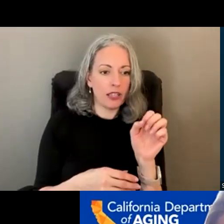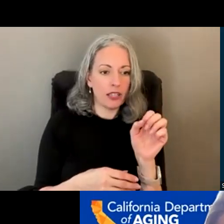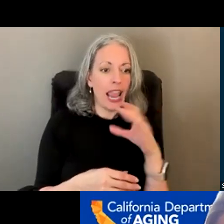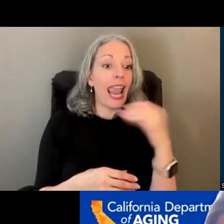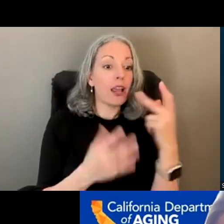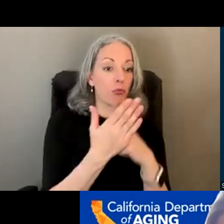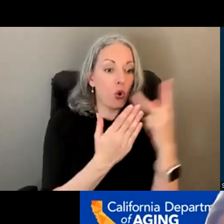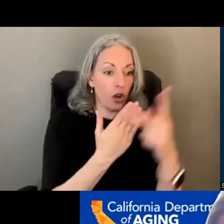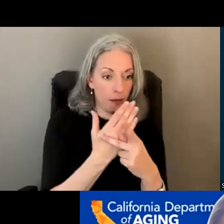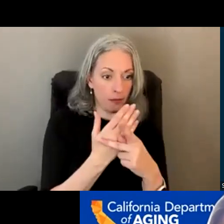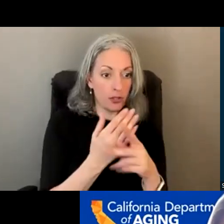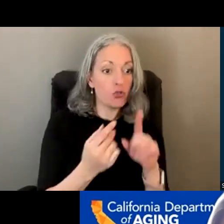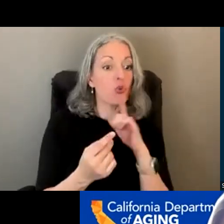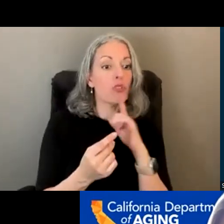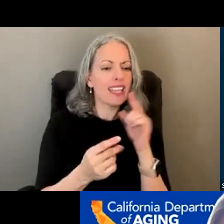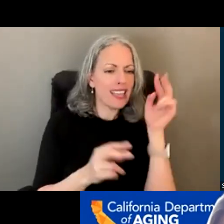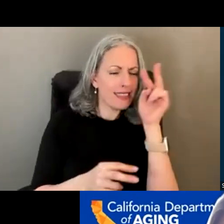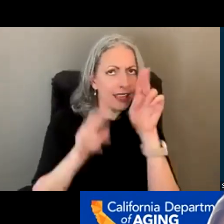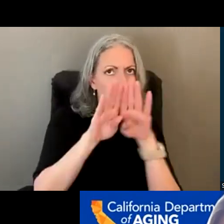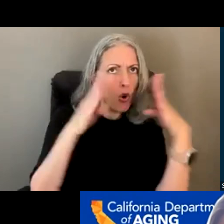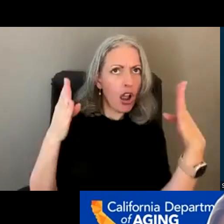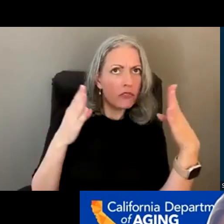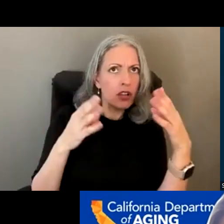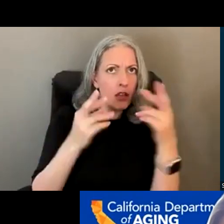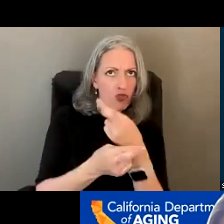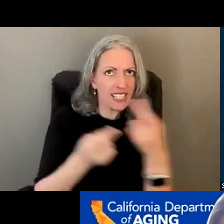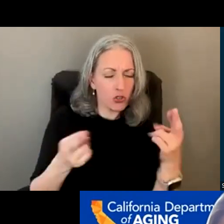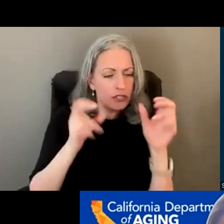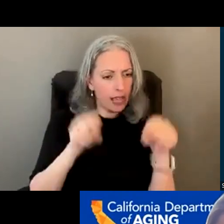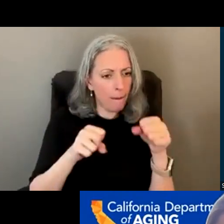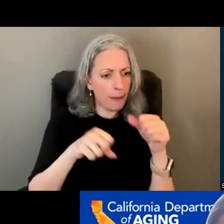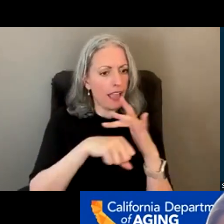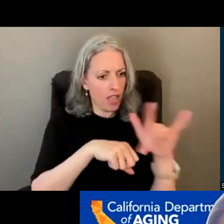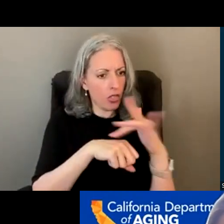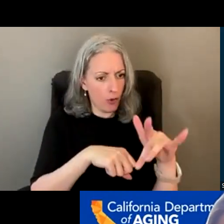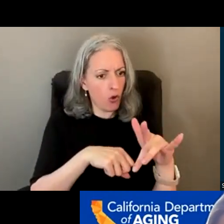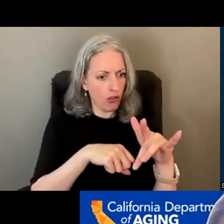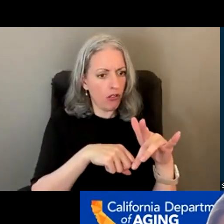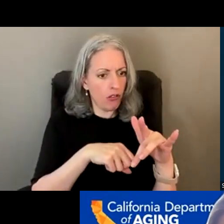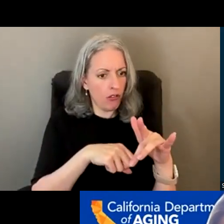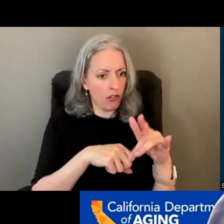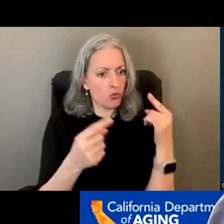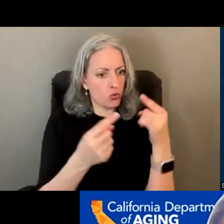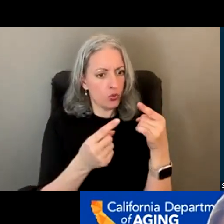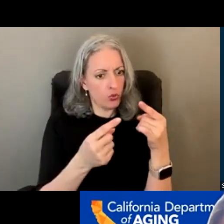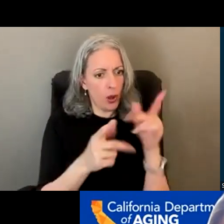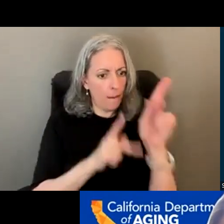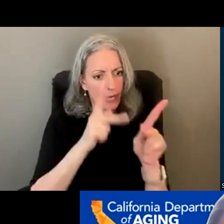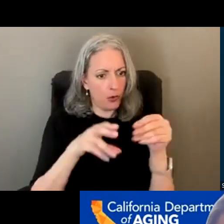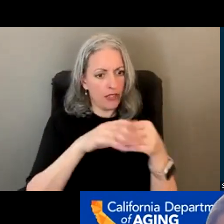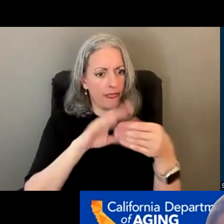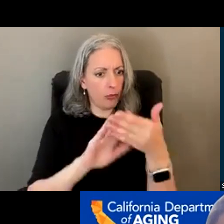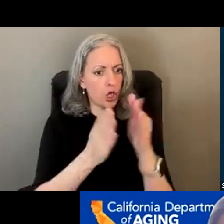broader sustainability and how we might make sure that these resources can be available to people in the